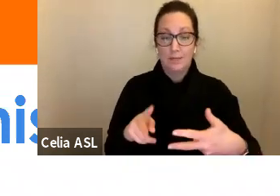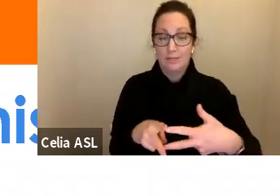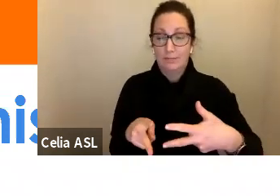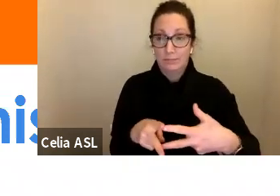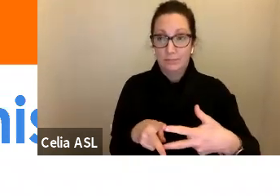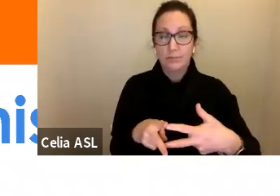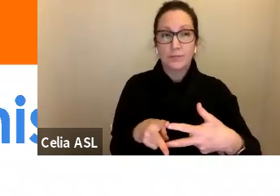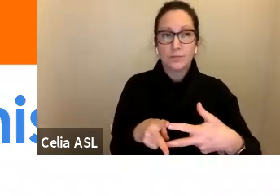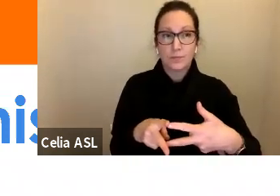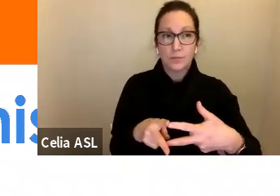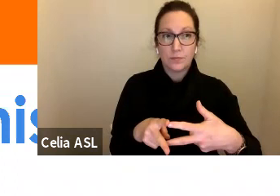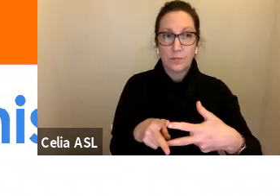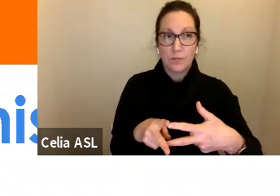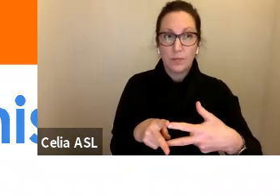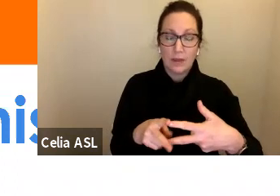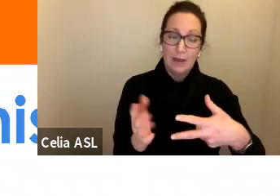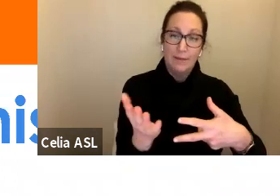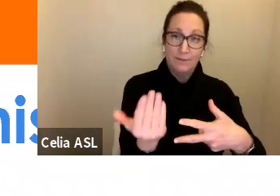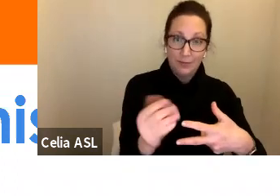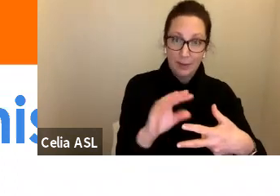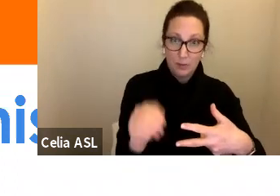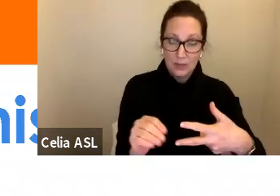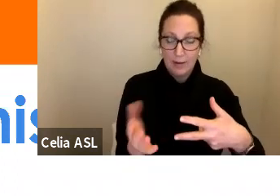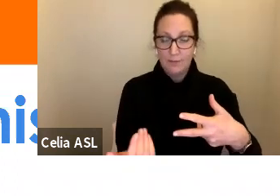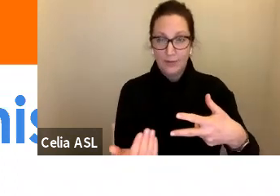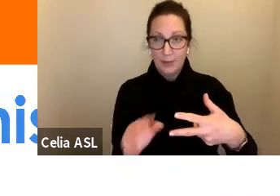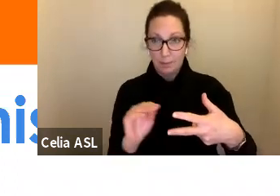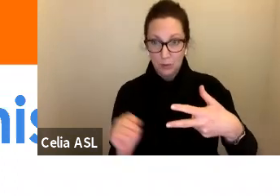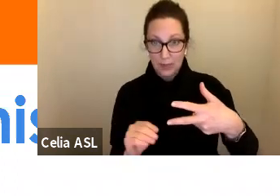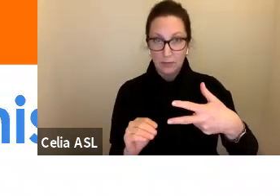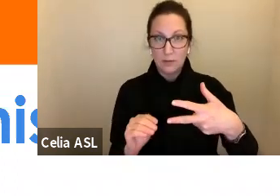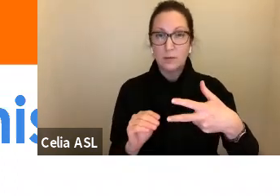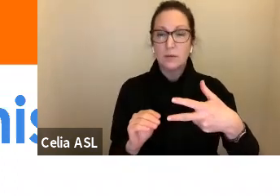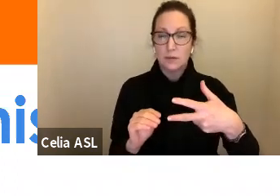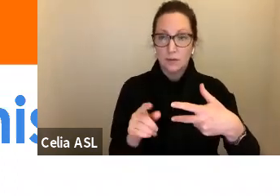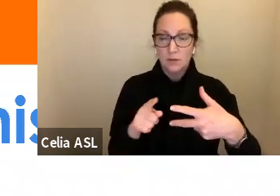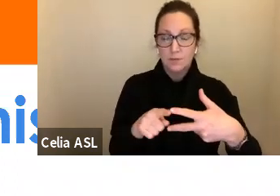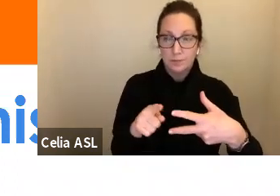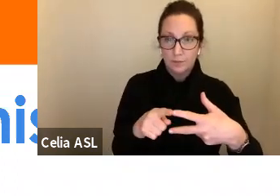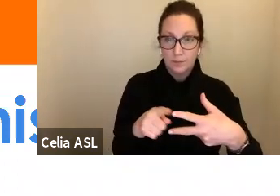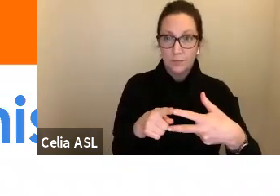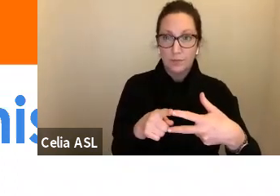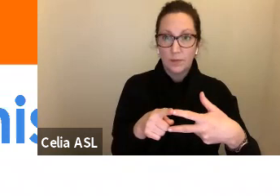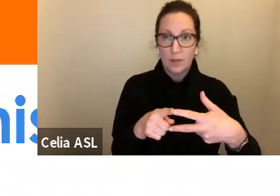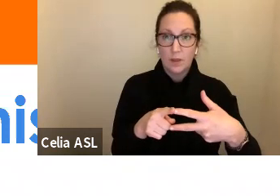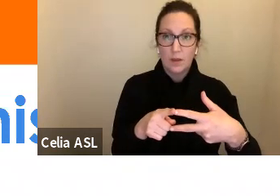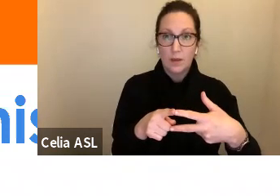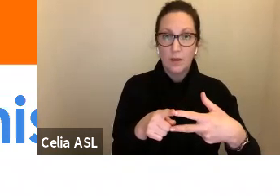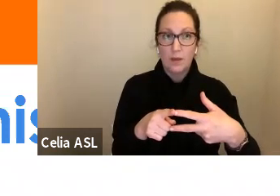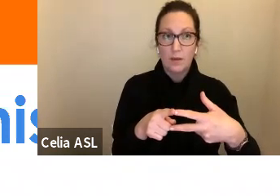bands, which are each about 15%. In band 2, there is